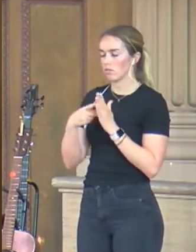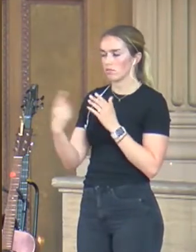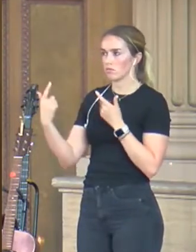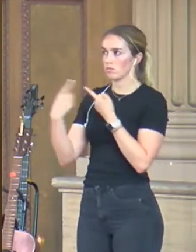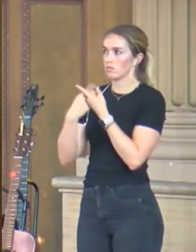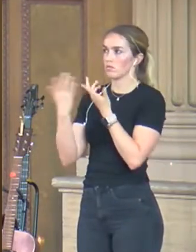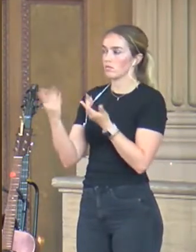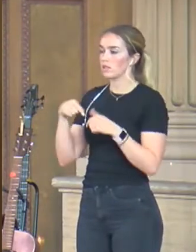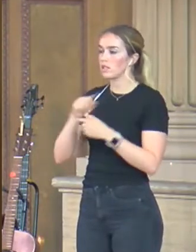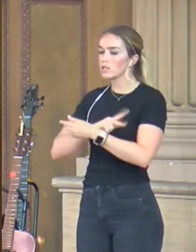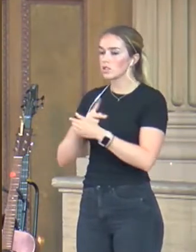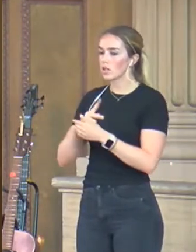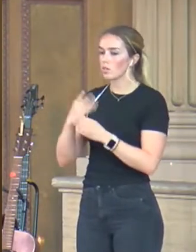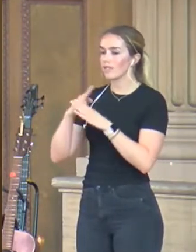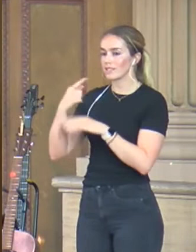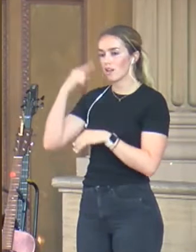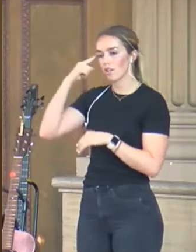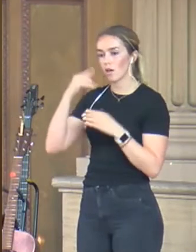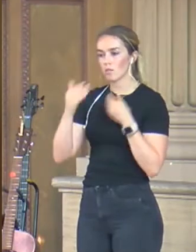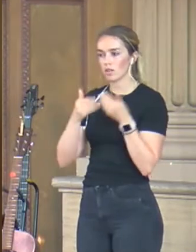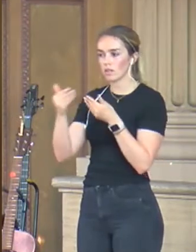But this psalm keeps us from thinking like that.